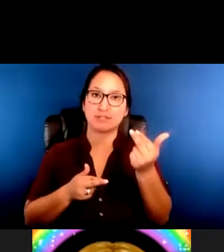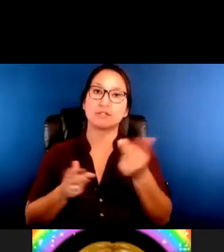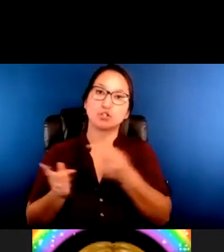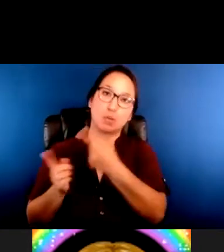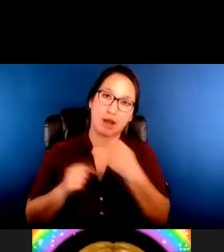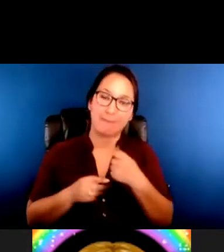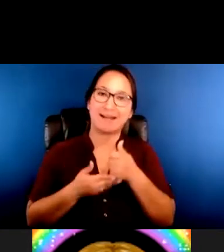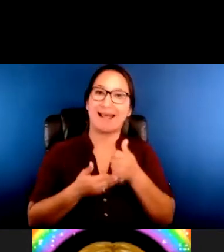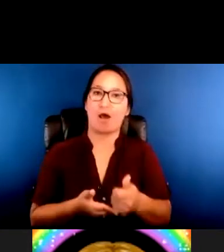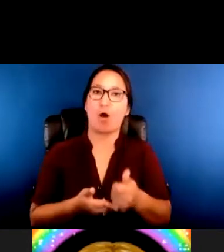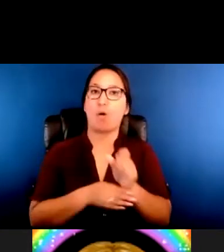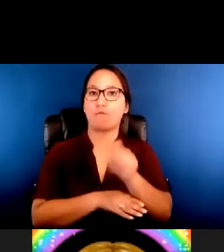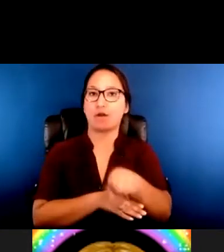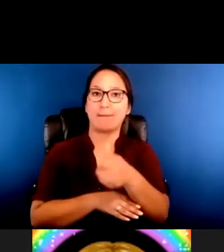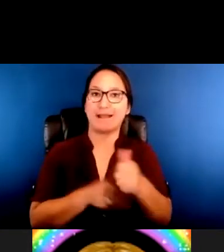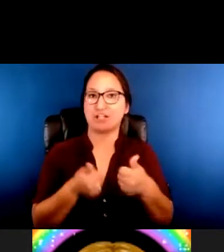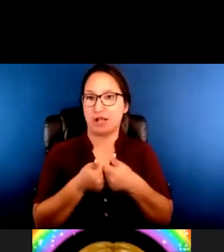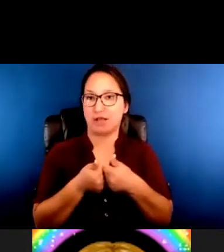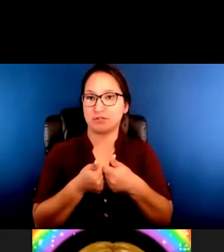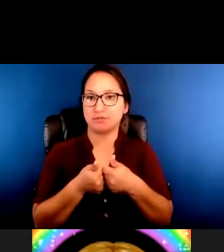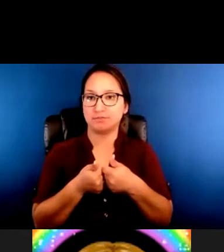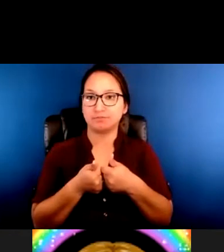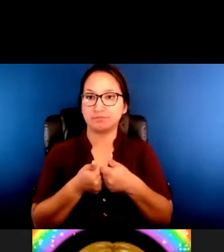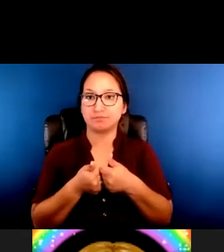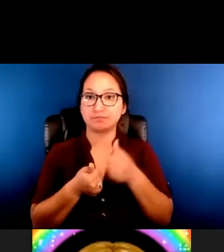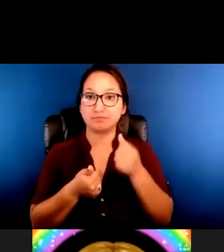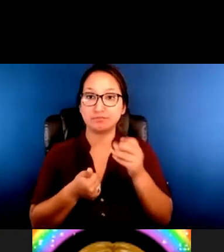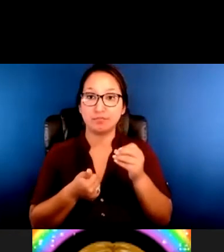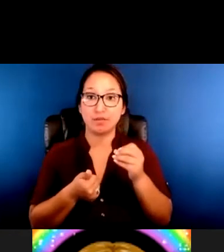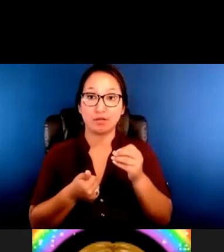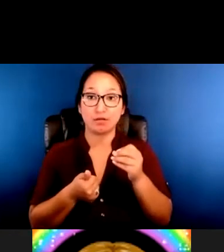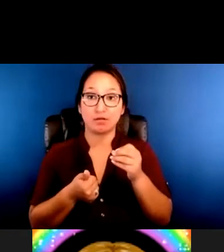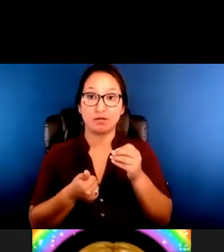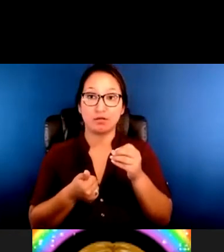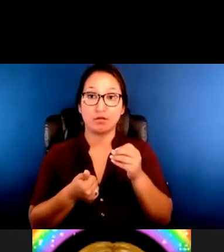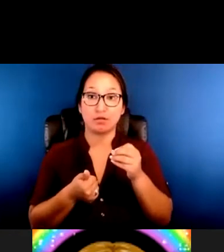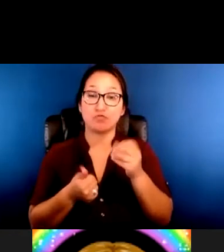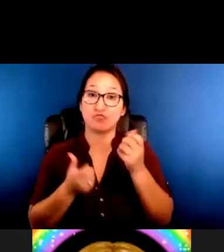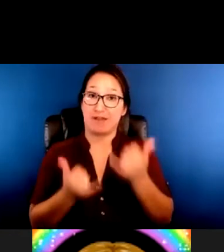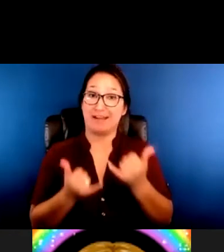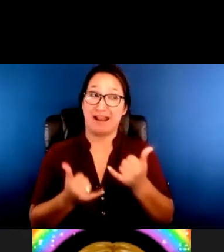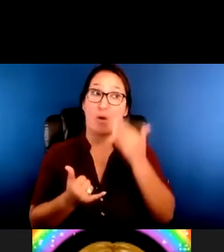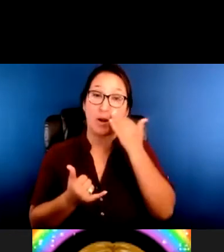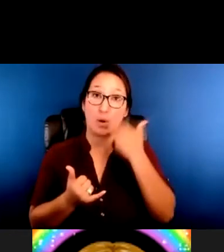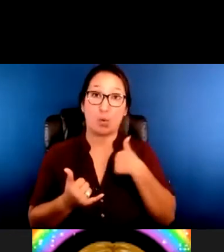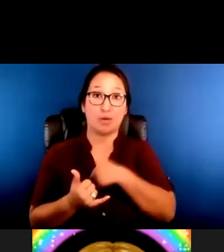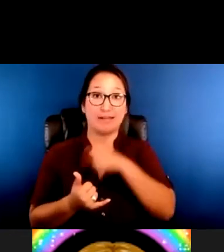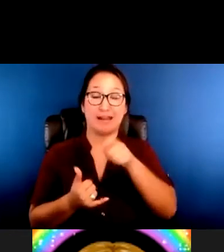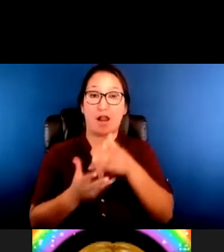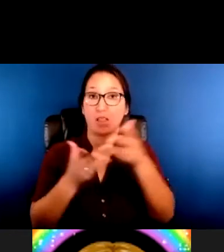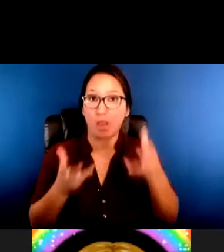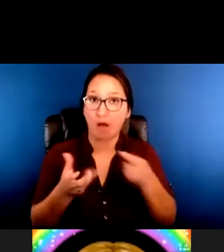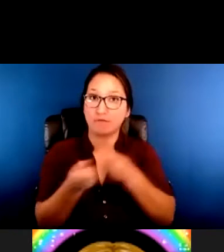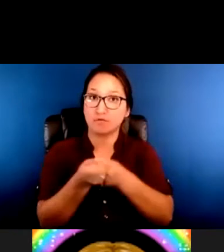some folks that maybe feel like they're retreating from it. I think right now we need as much support as we can get to help our teachers. So